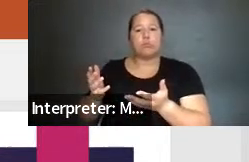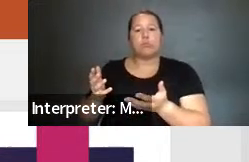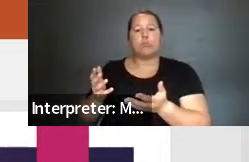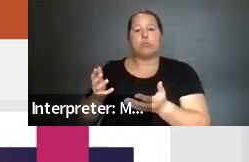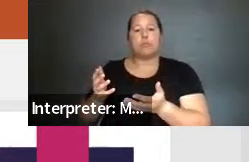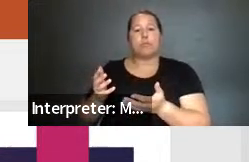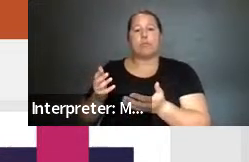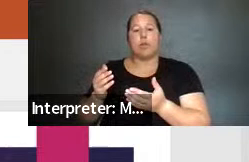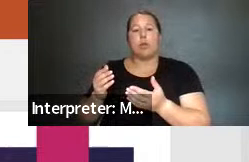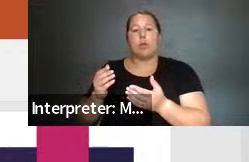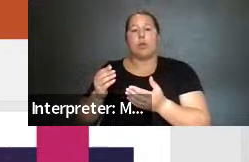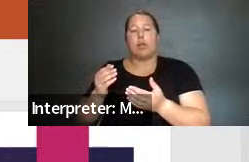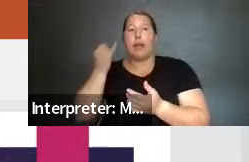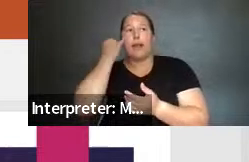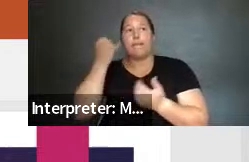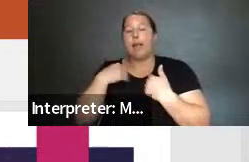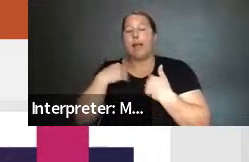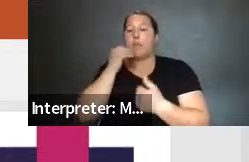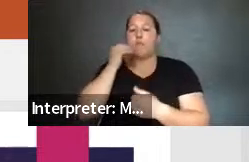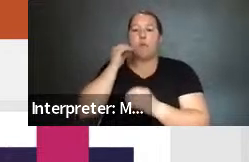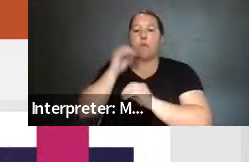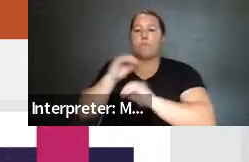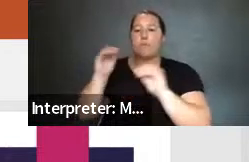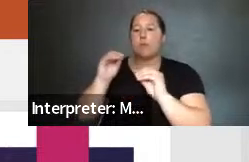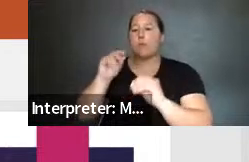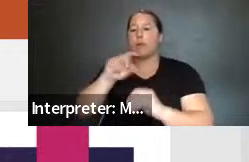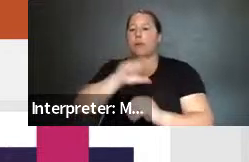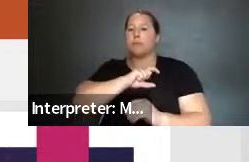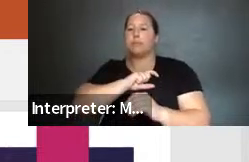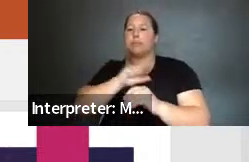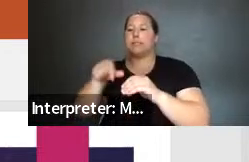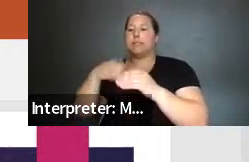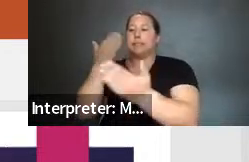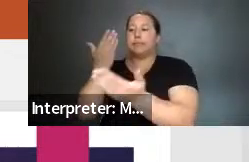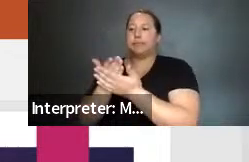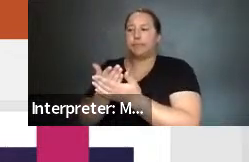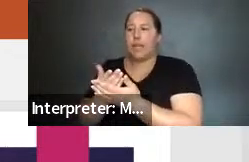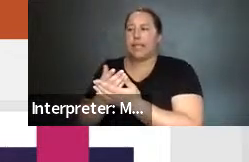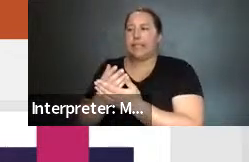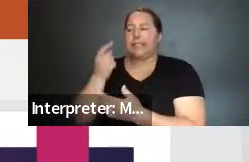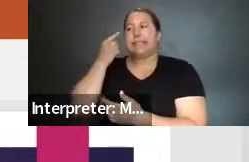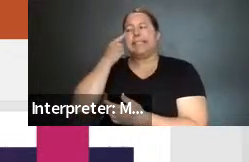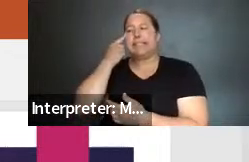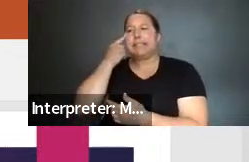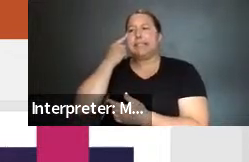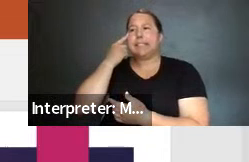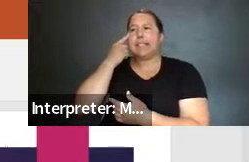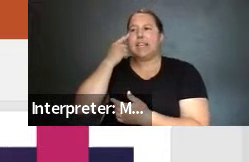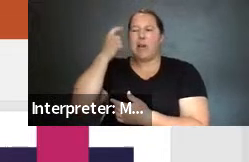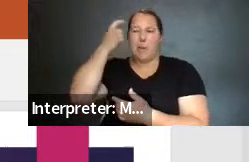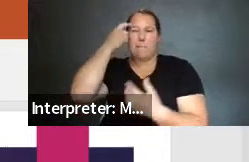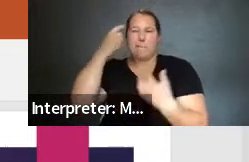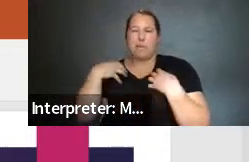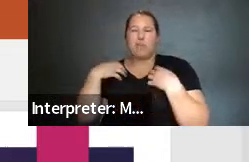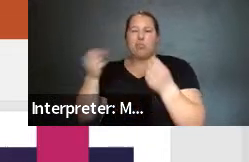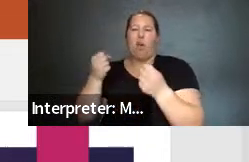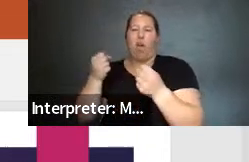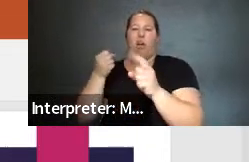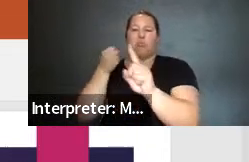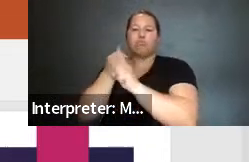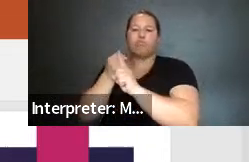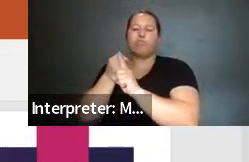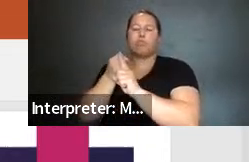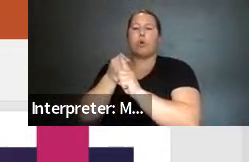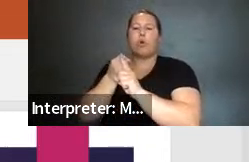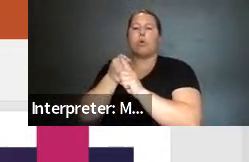a homelessness call where the police get to the scene and they feel like there's a mental health component and will dispatch PIC, or is PIC getting